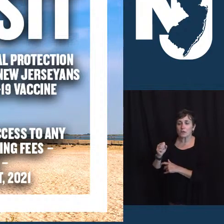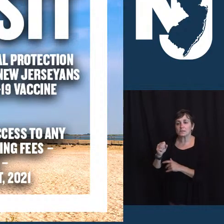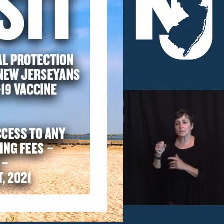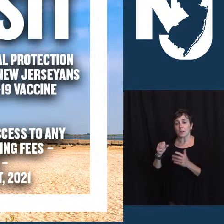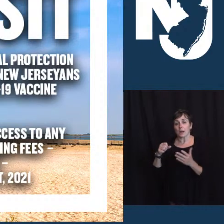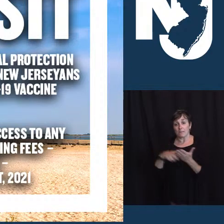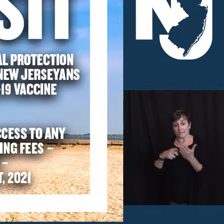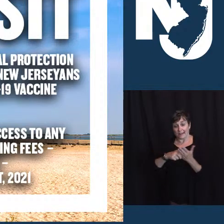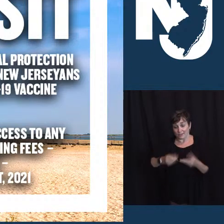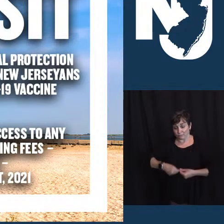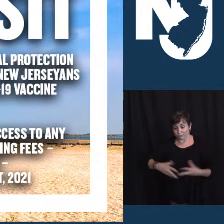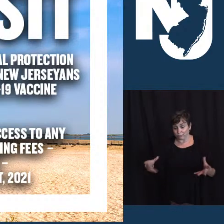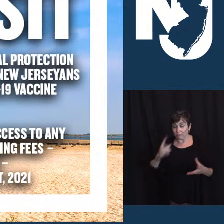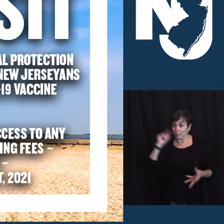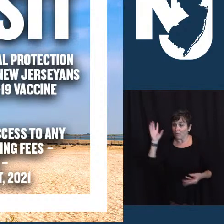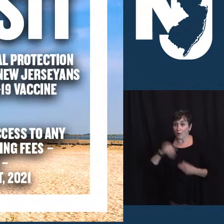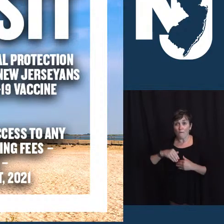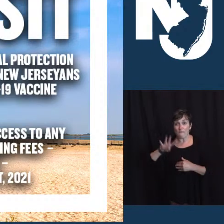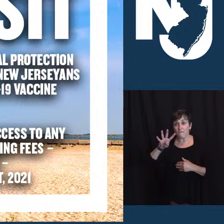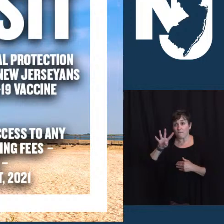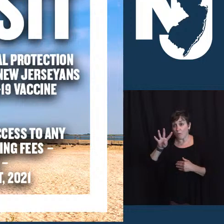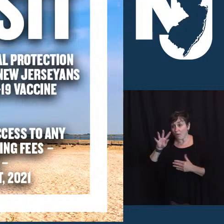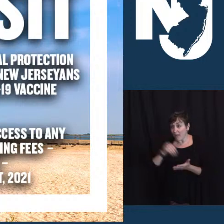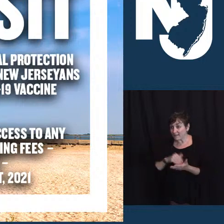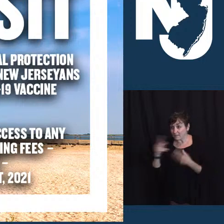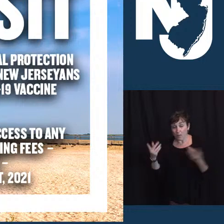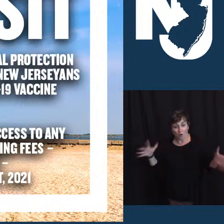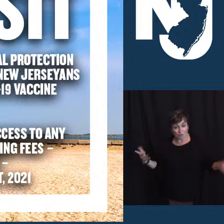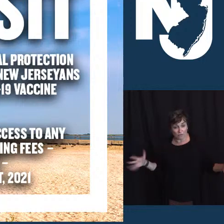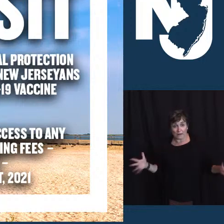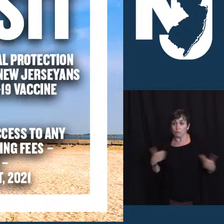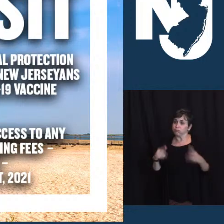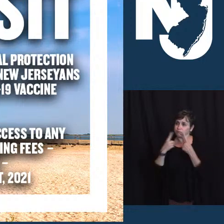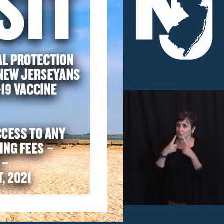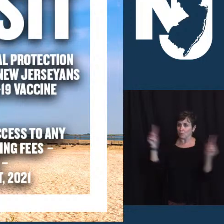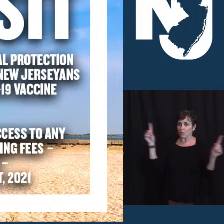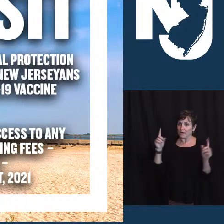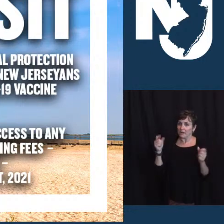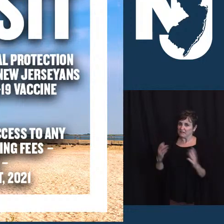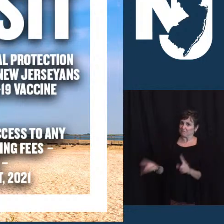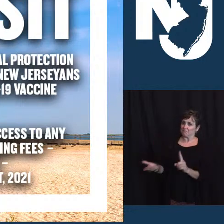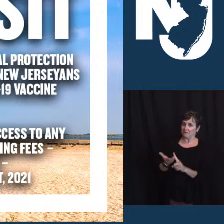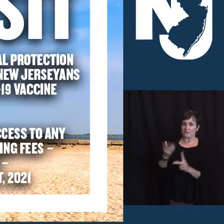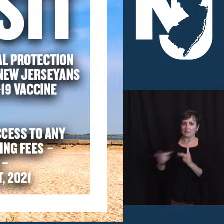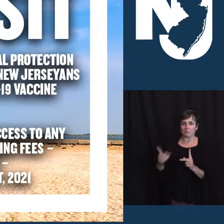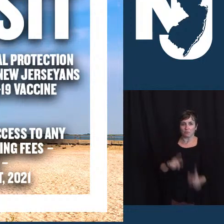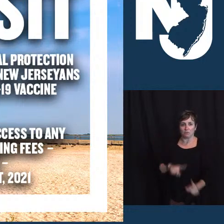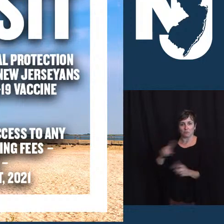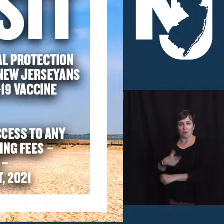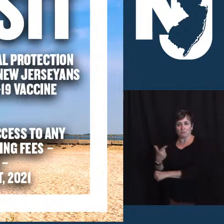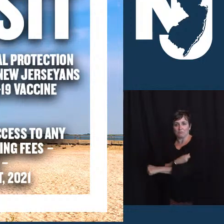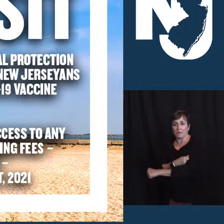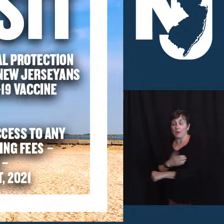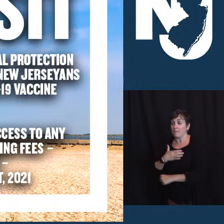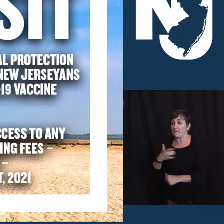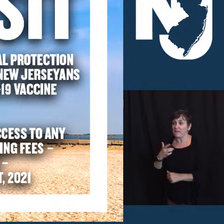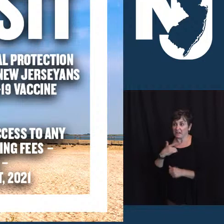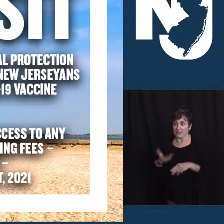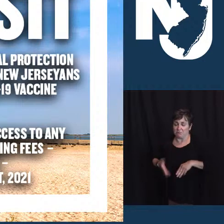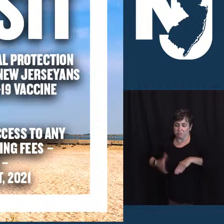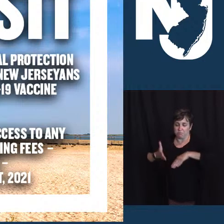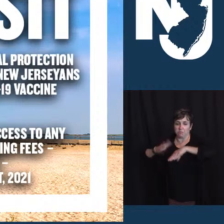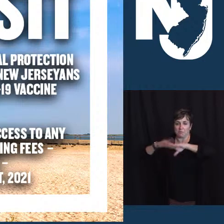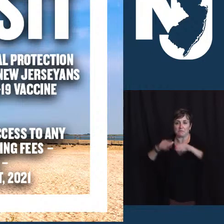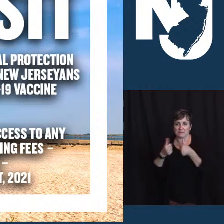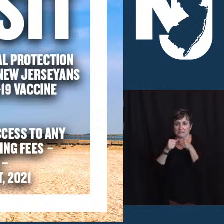49,358 individuals. So this thing is working. And given the weather the past couple of days, I suspect that that number has gone only up, particularly